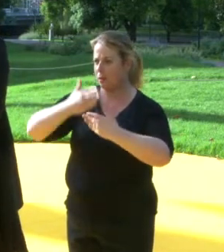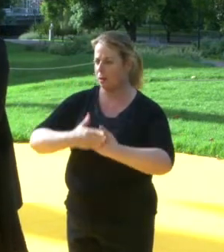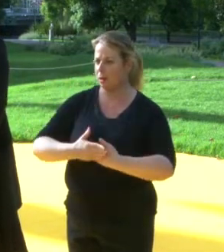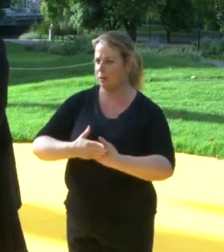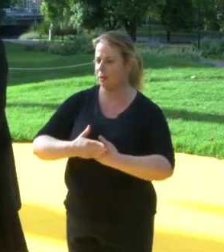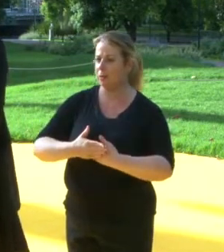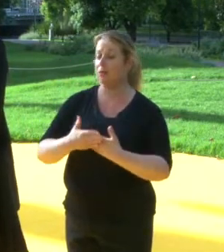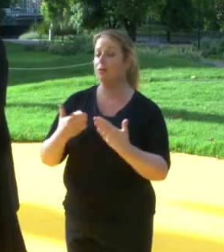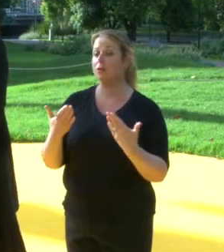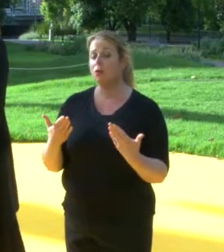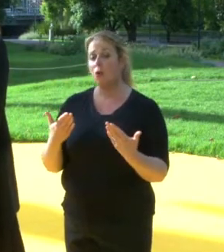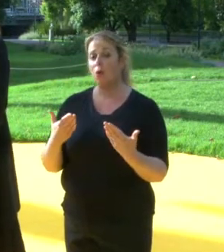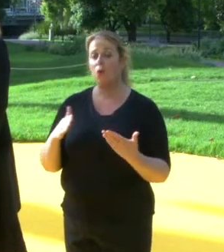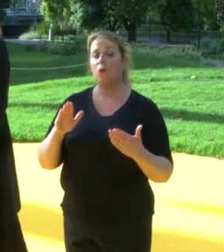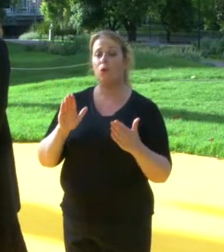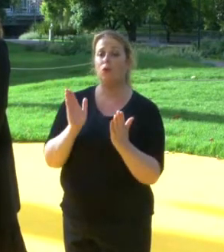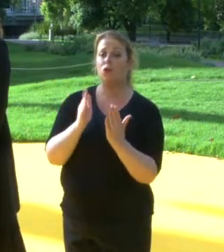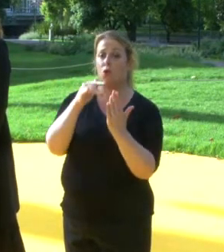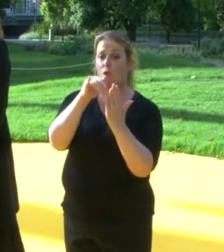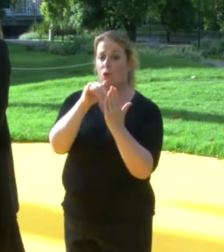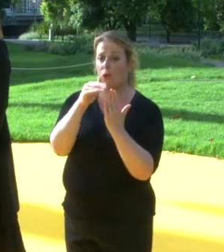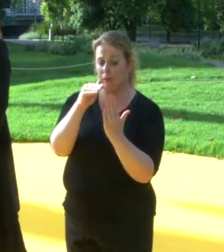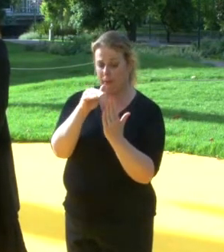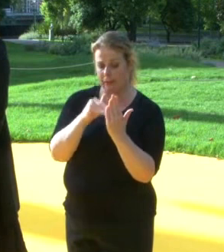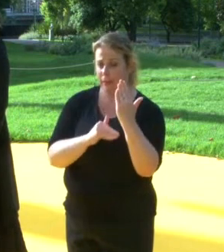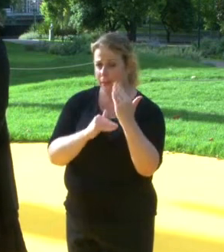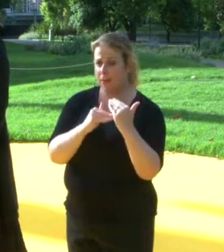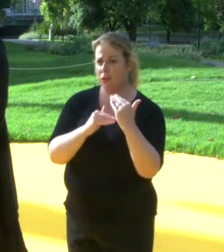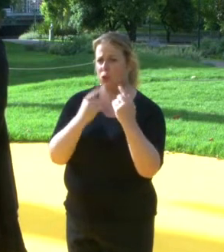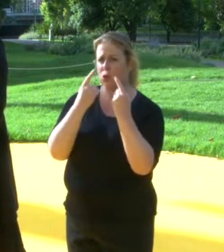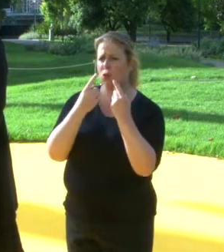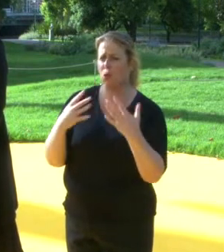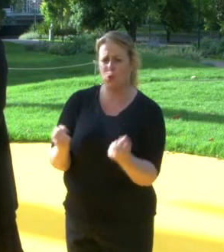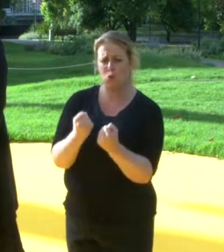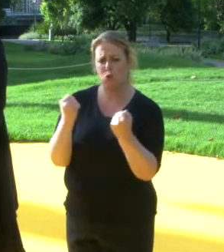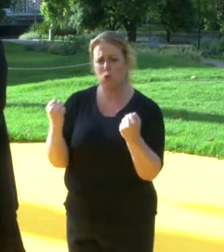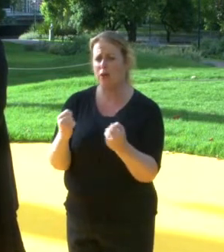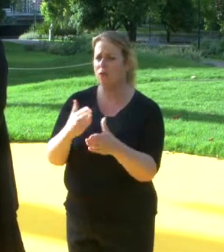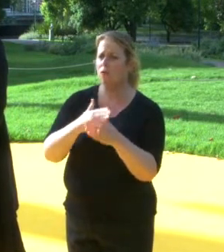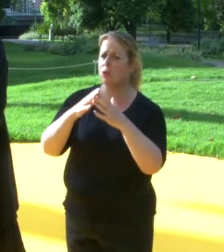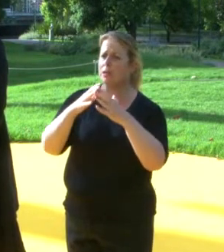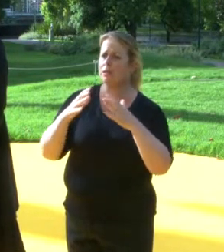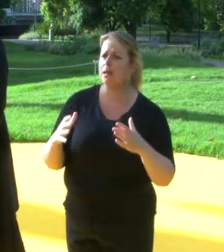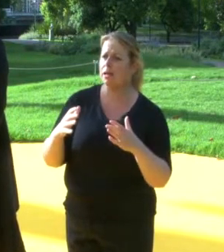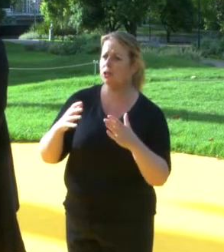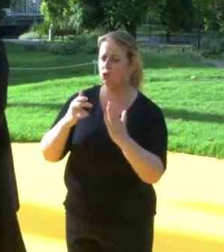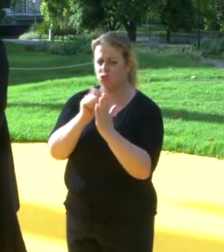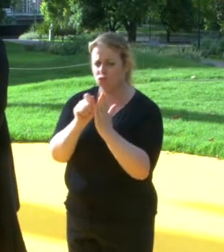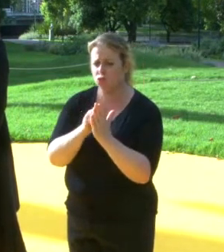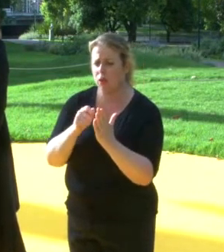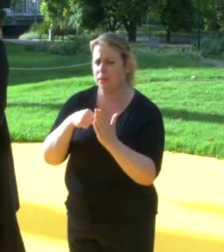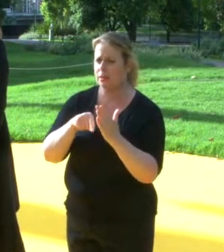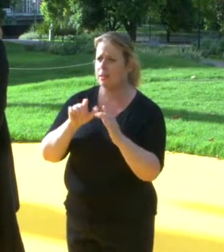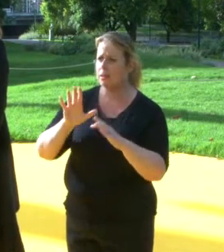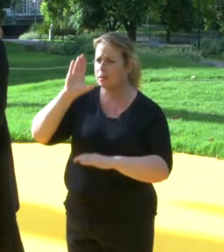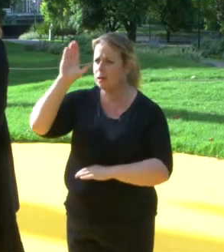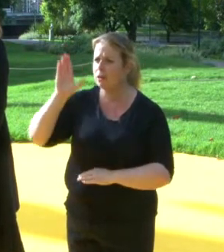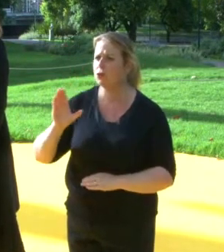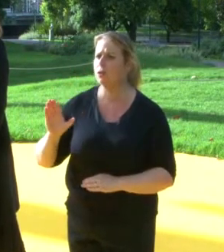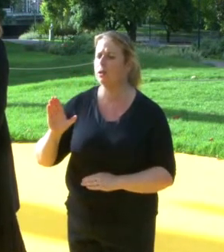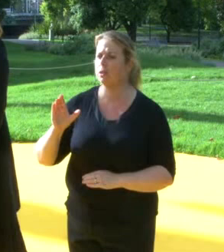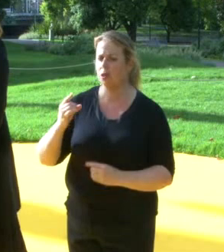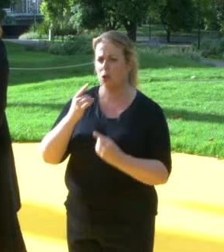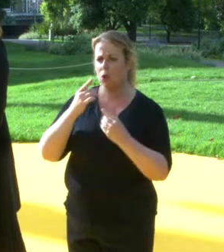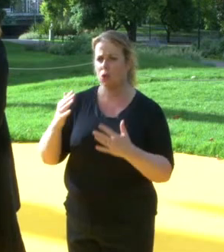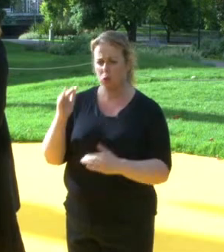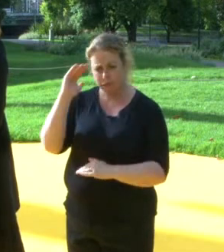shortlist reflects the strengths of First Nations writers in this country, the diversity and depth of talent, and the immense